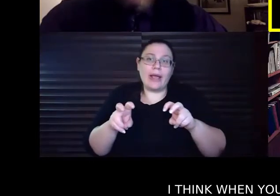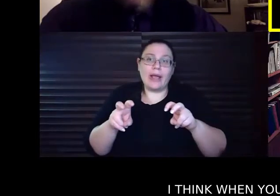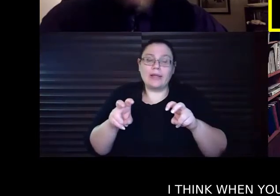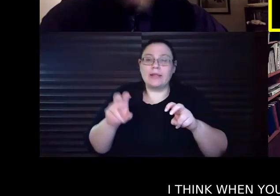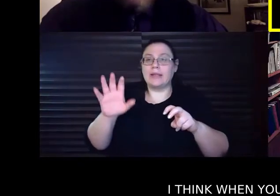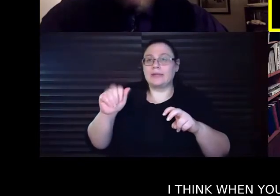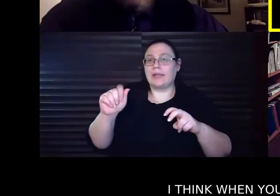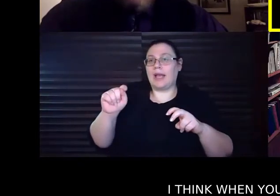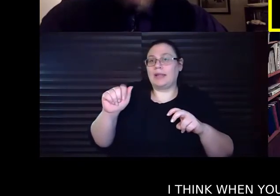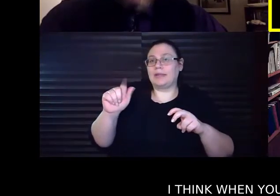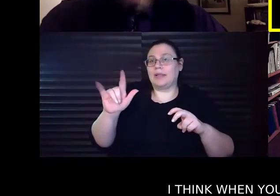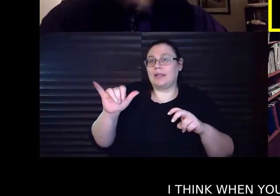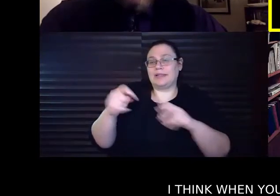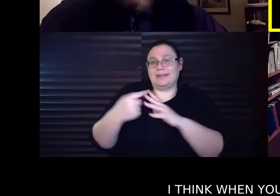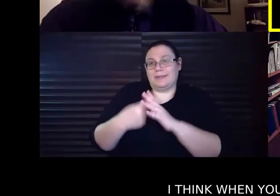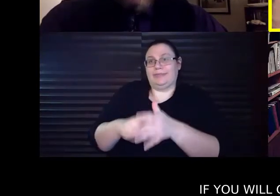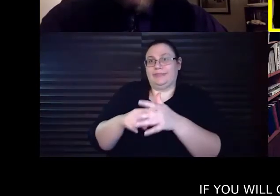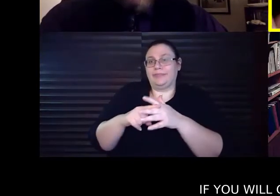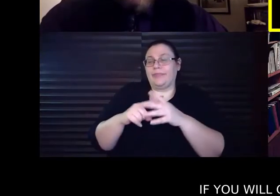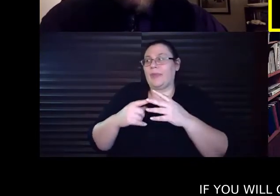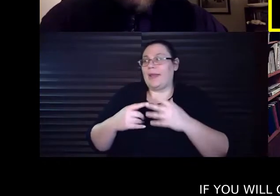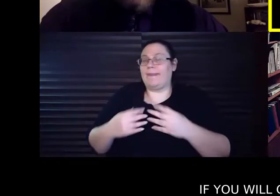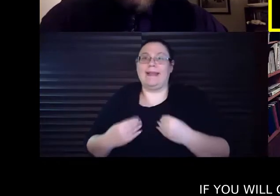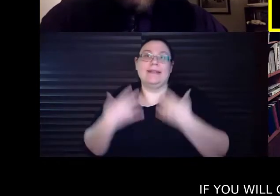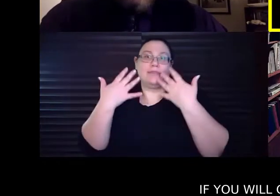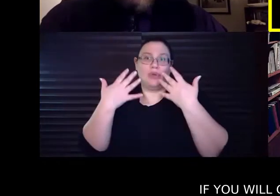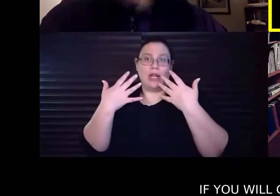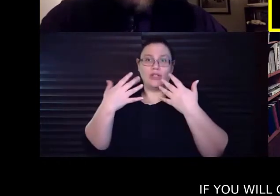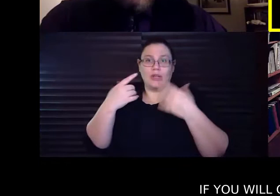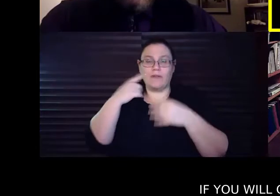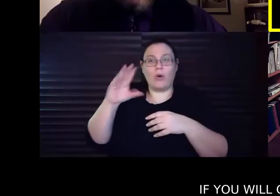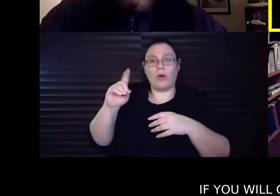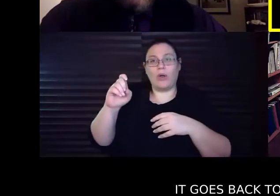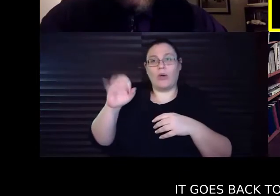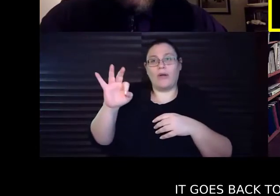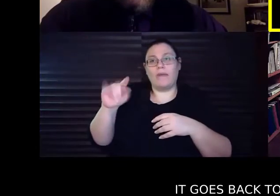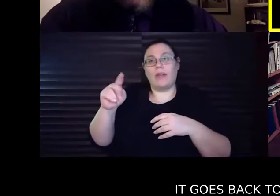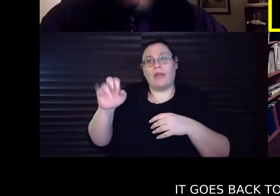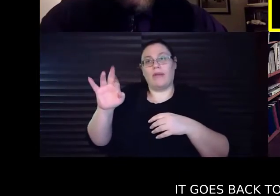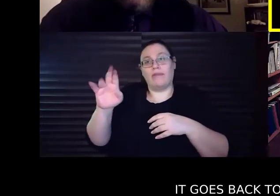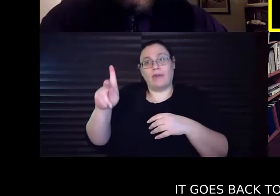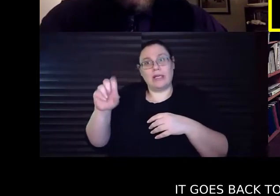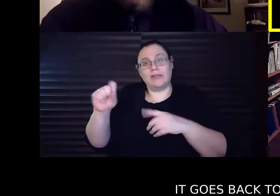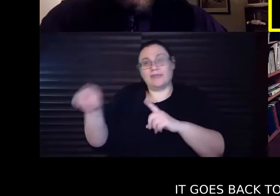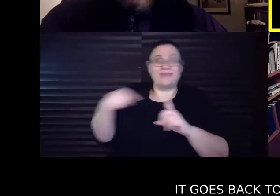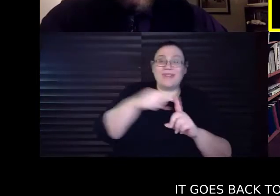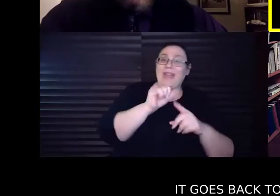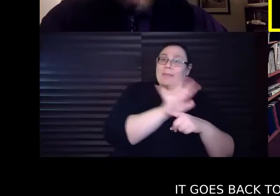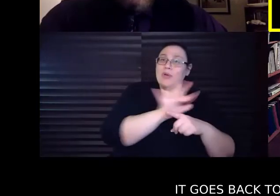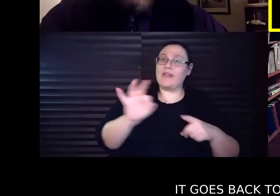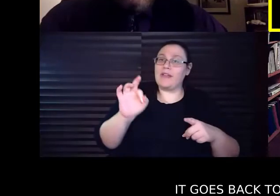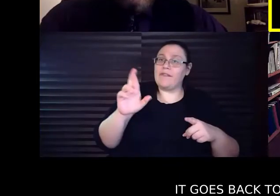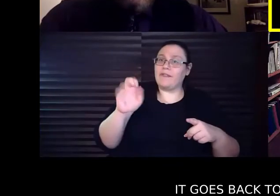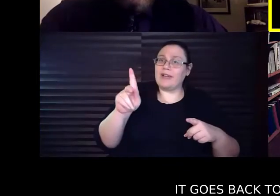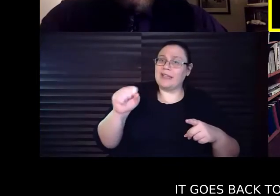and the inspiration, if you will, for Code of the Freaks, right? It goes back to Freaks. It goes back to